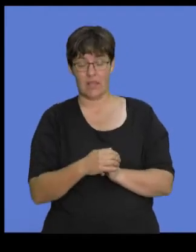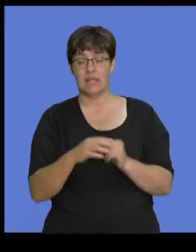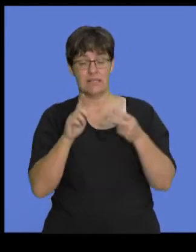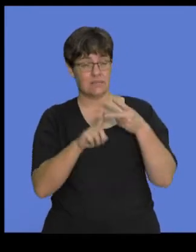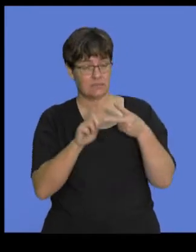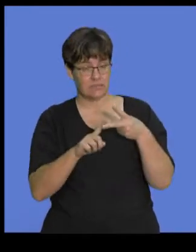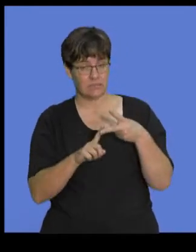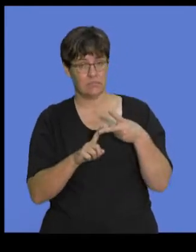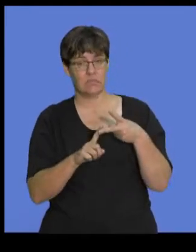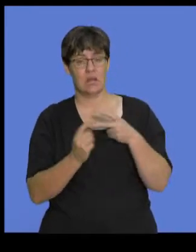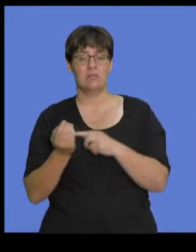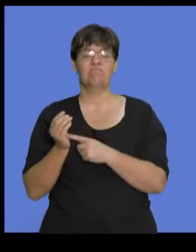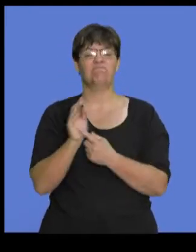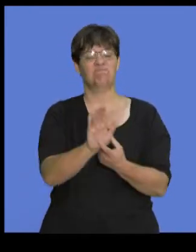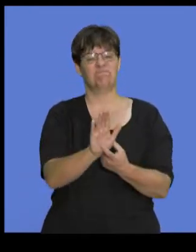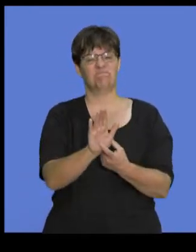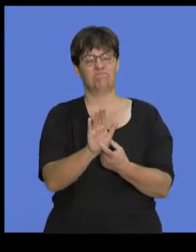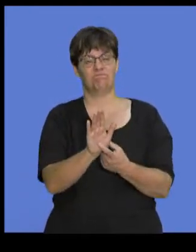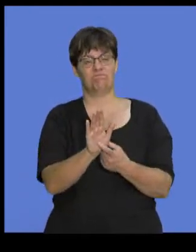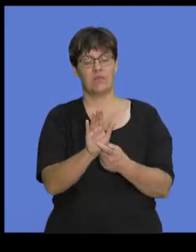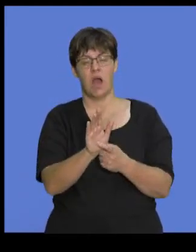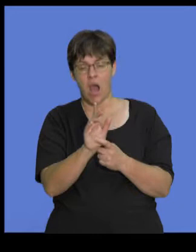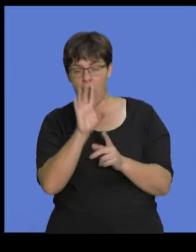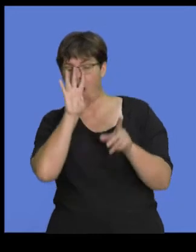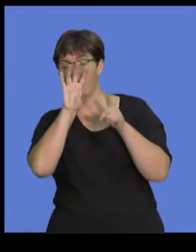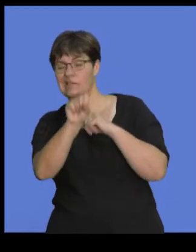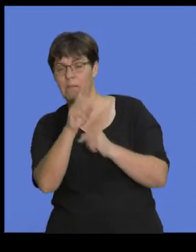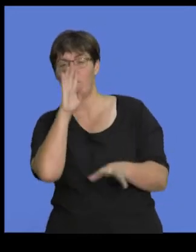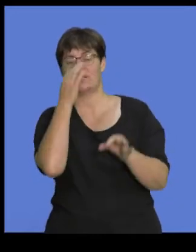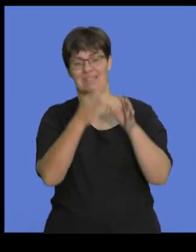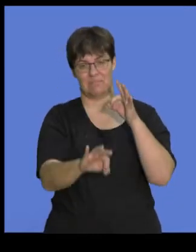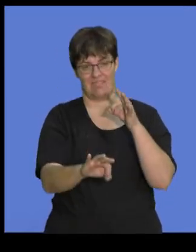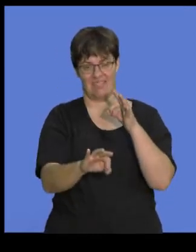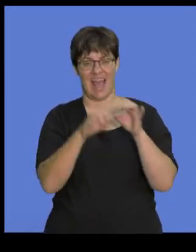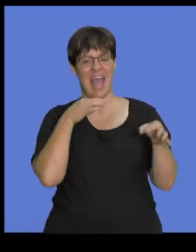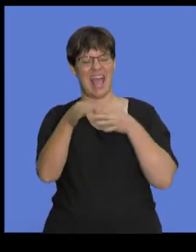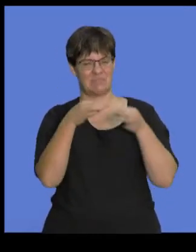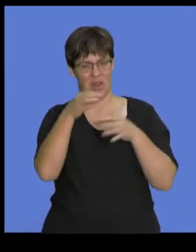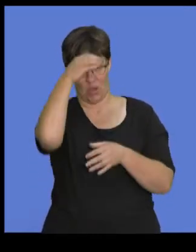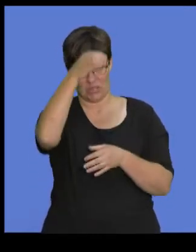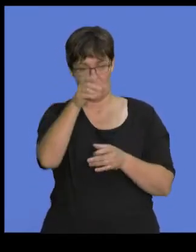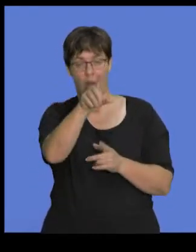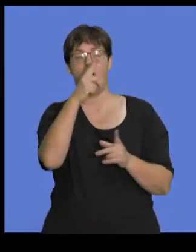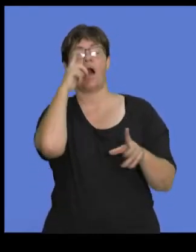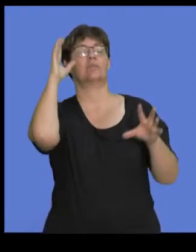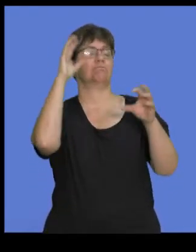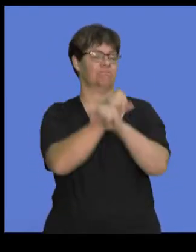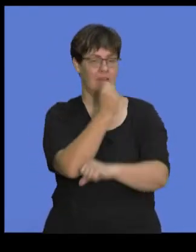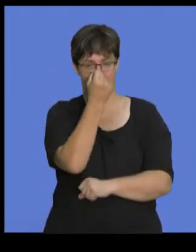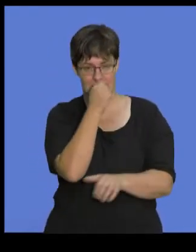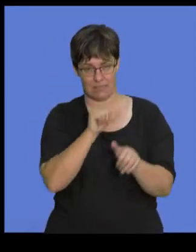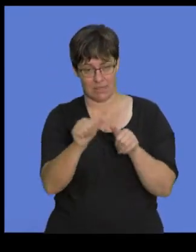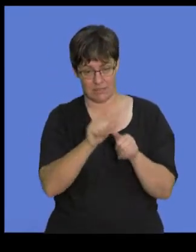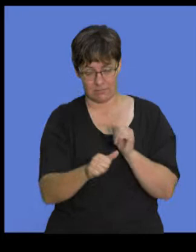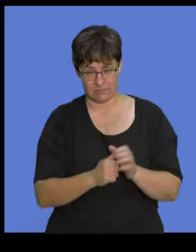also use the simulation just to show, try and simplify this concept so that we understand it a little bit